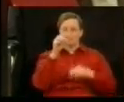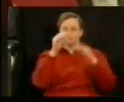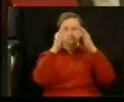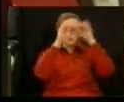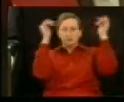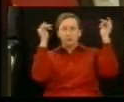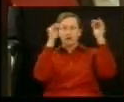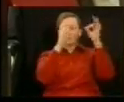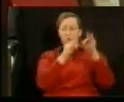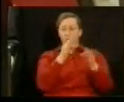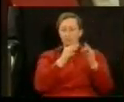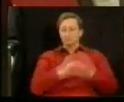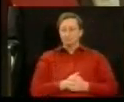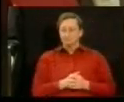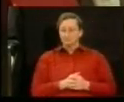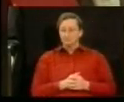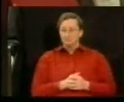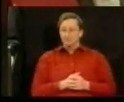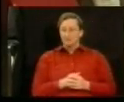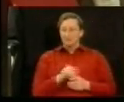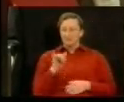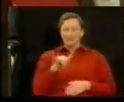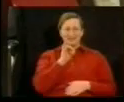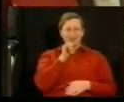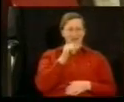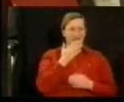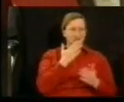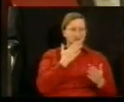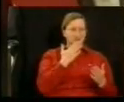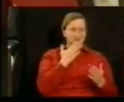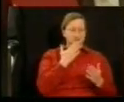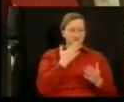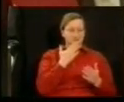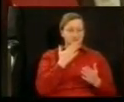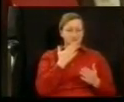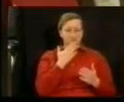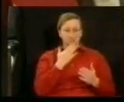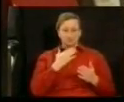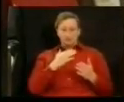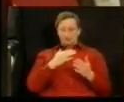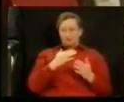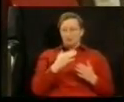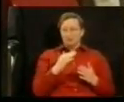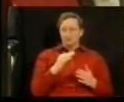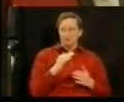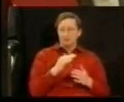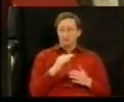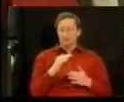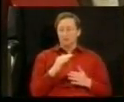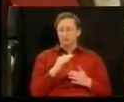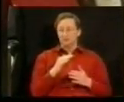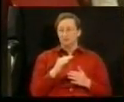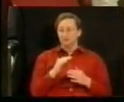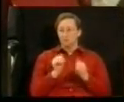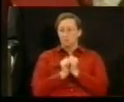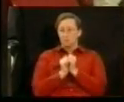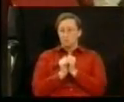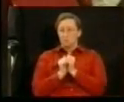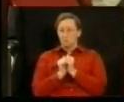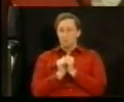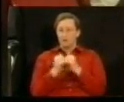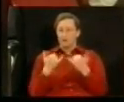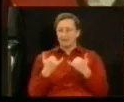question before the commission right now? Are they irrelevant to the question of a